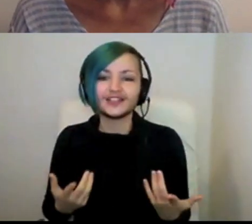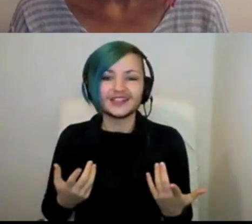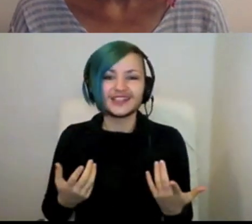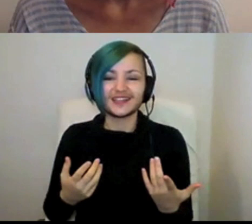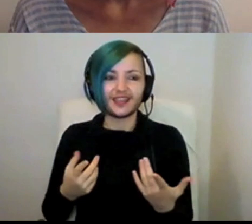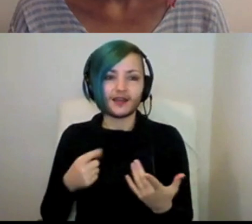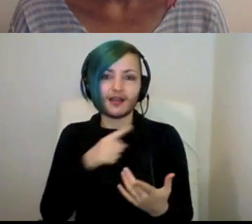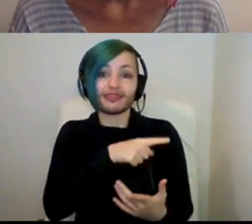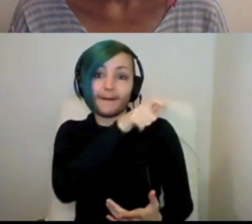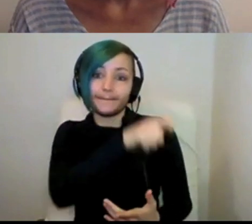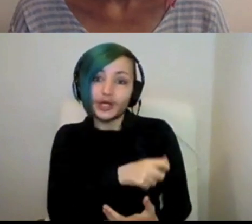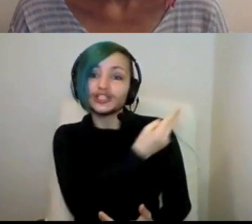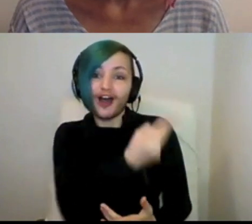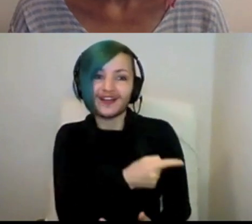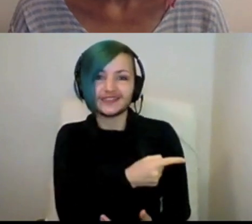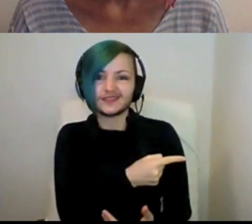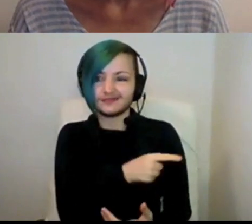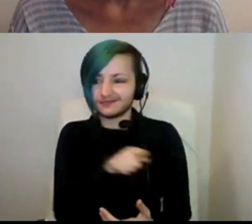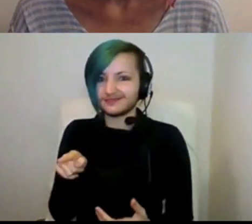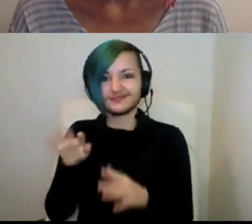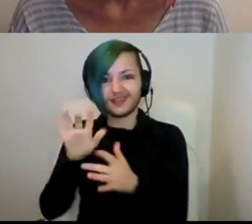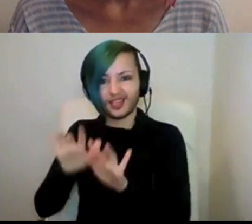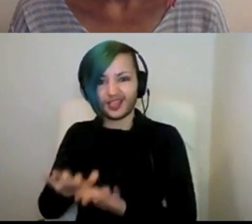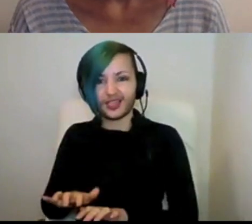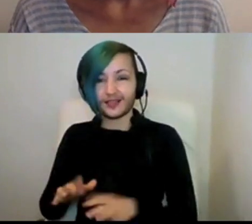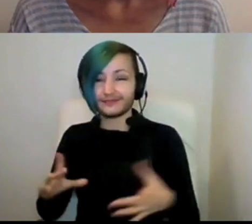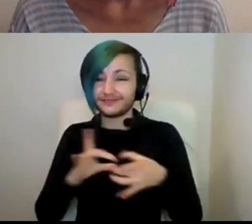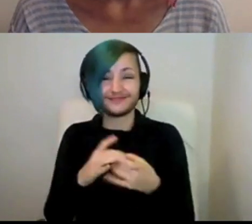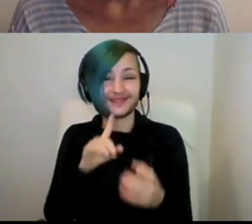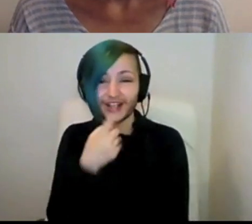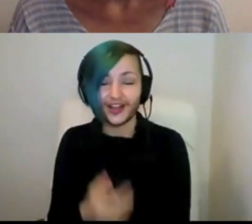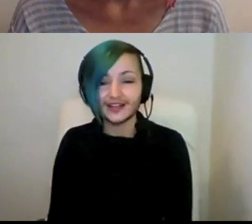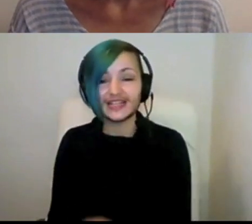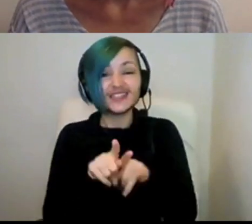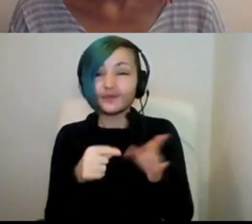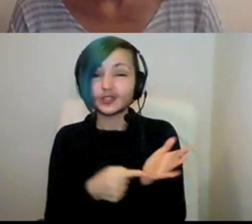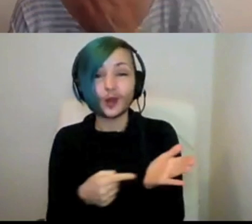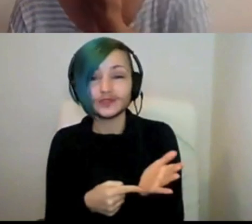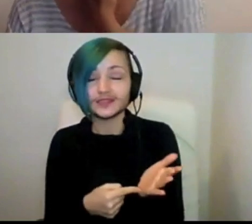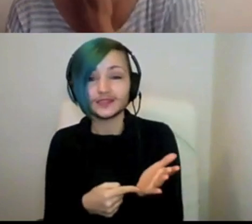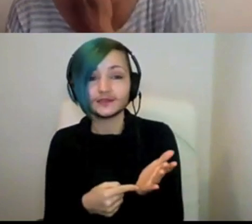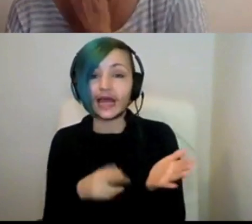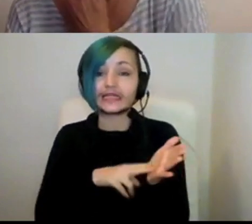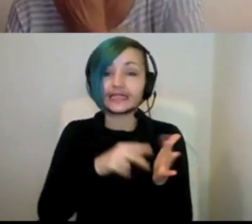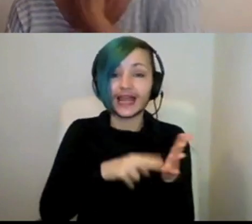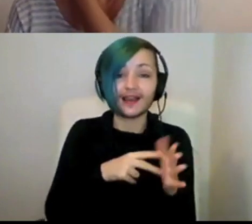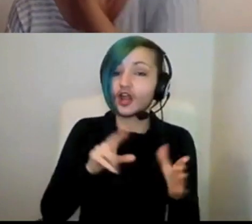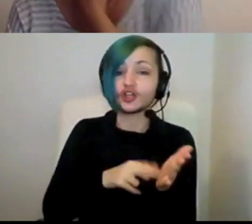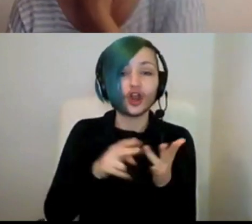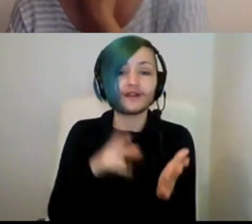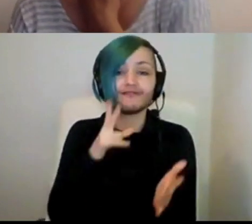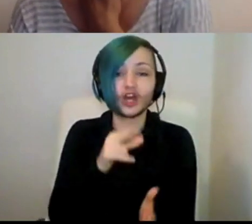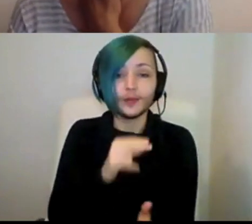to them personally. You know, like it's also clear with Thompson, he communicates in a particular way. Nana is nonverbal, so this